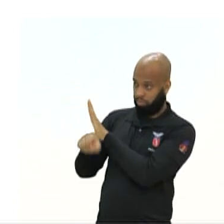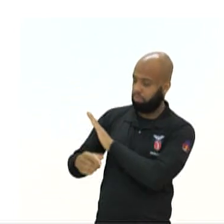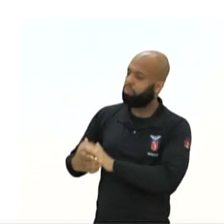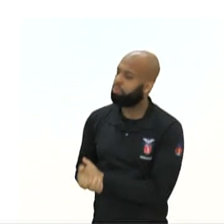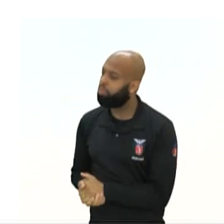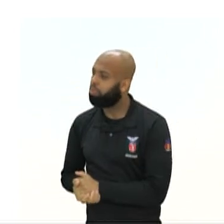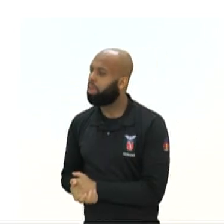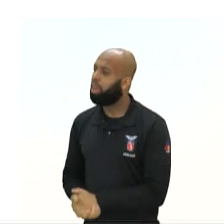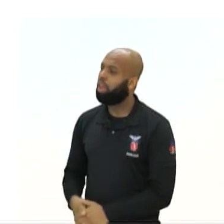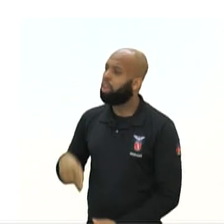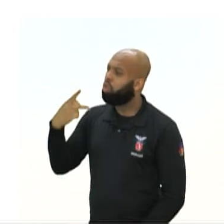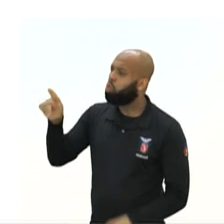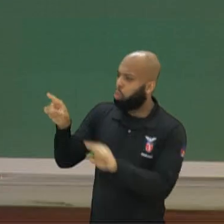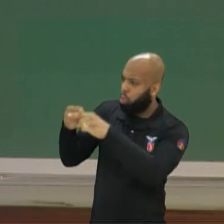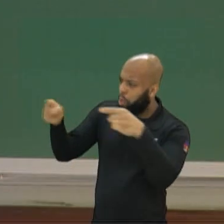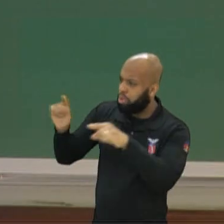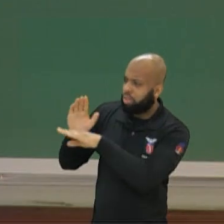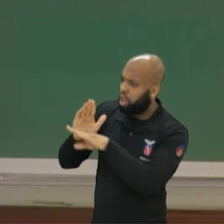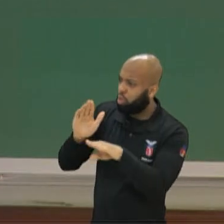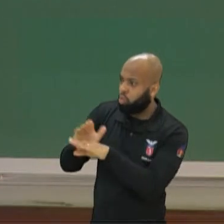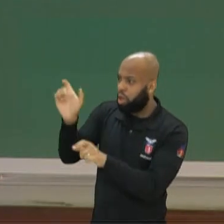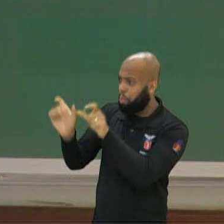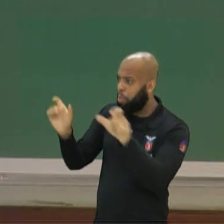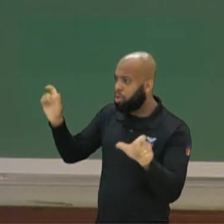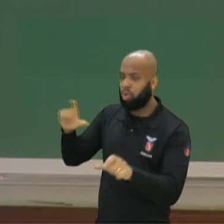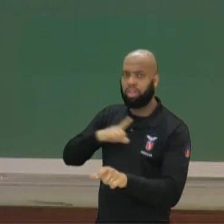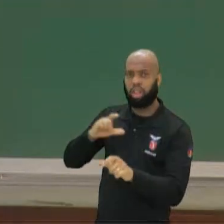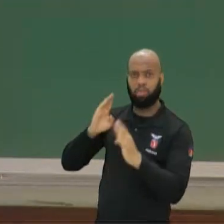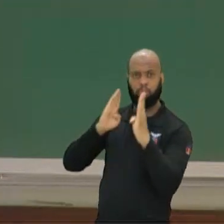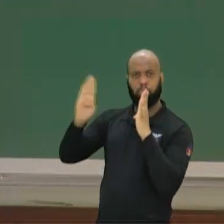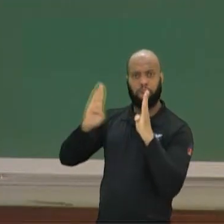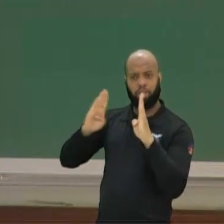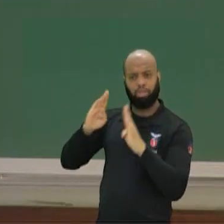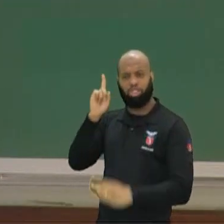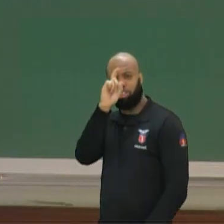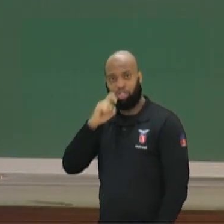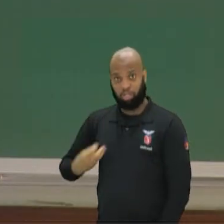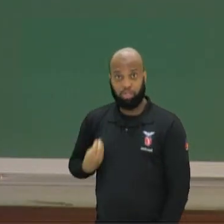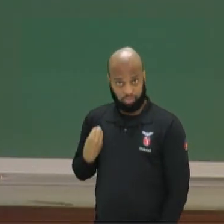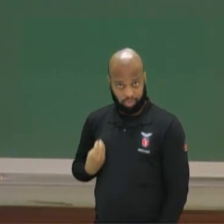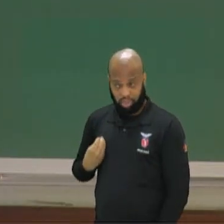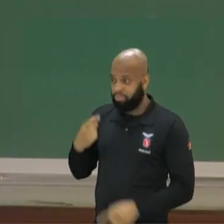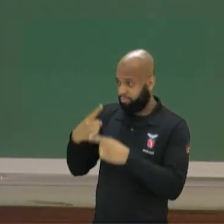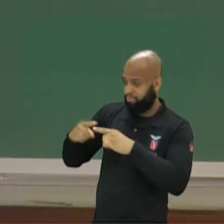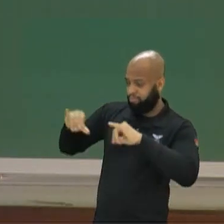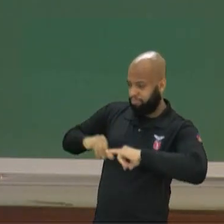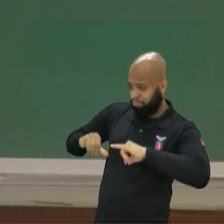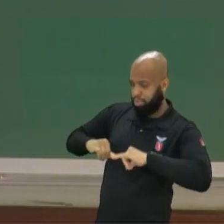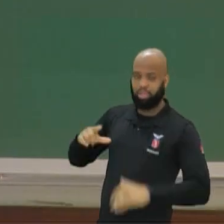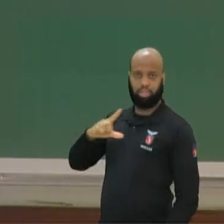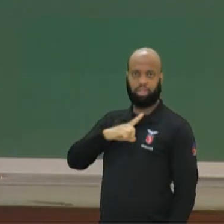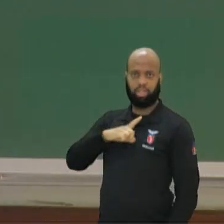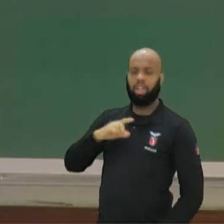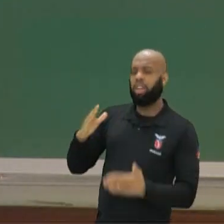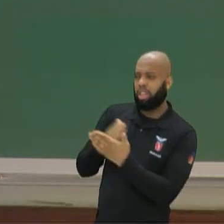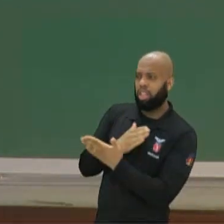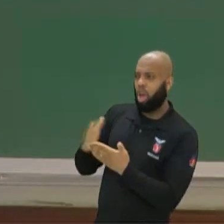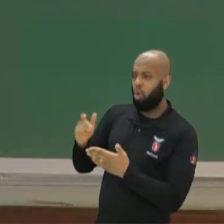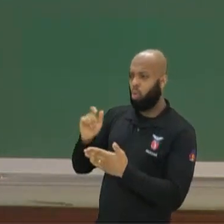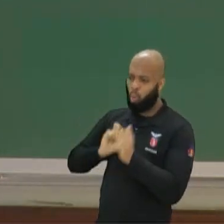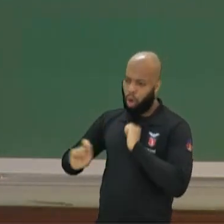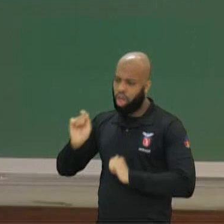pergunta, a sua música tem ajudado muitas pessoas durante momentos difíceis que eles têm passado. Tem algum artista que